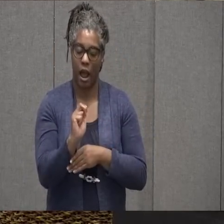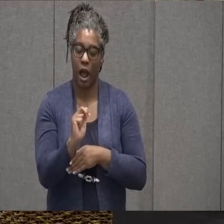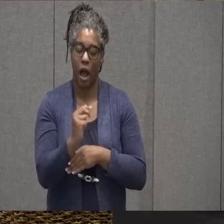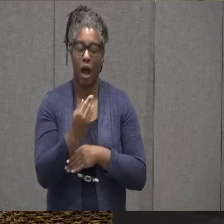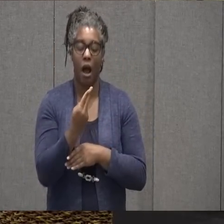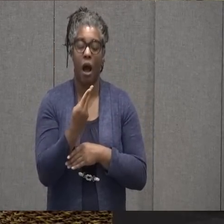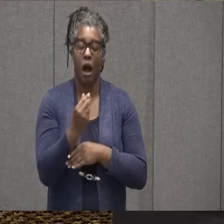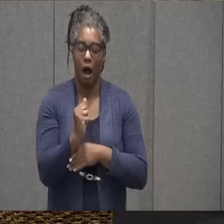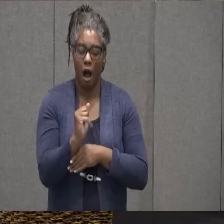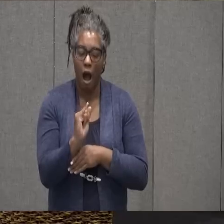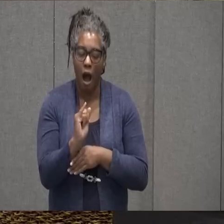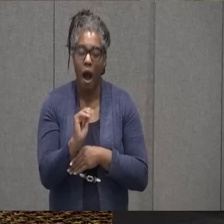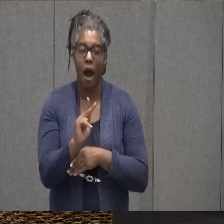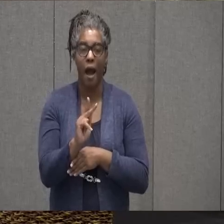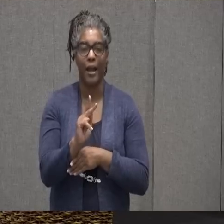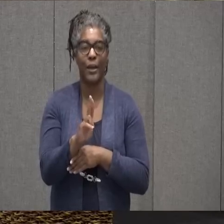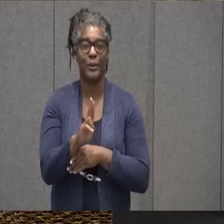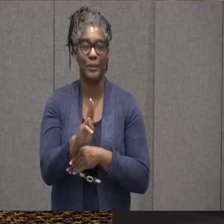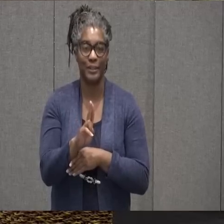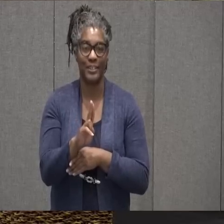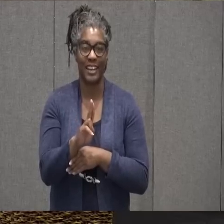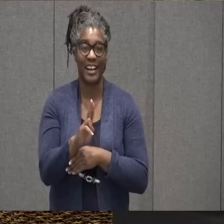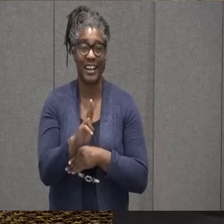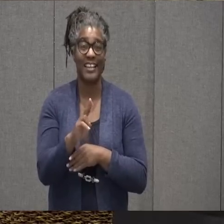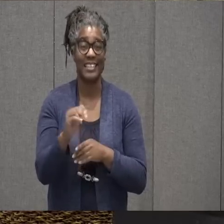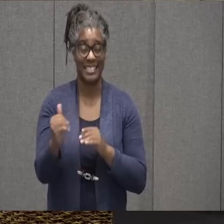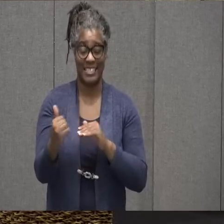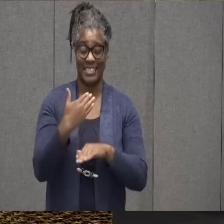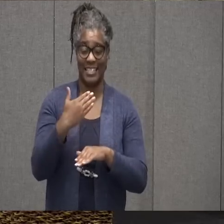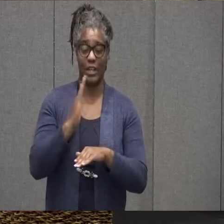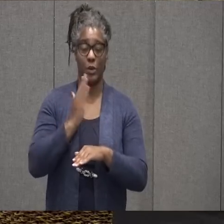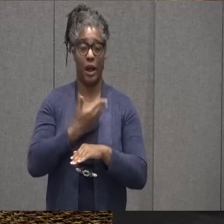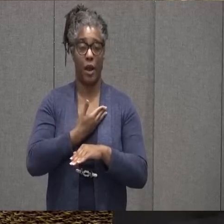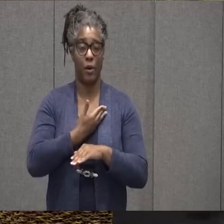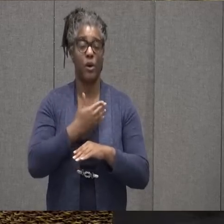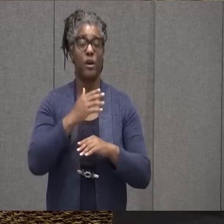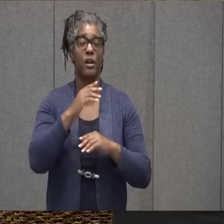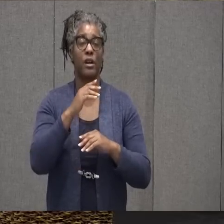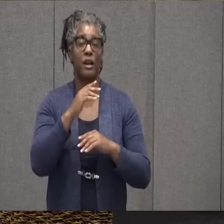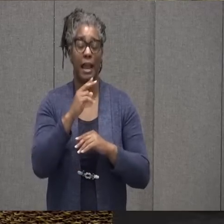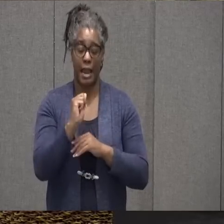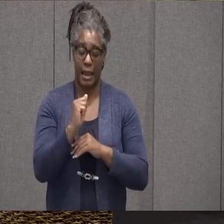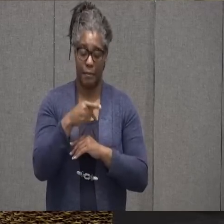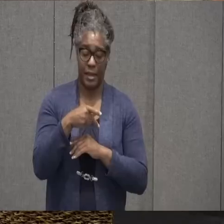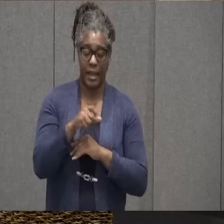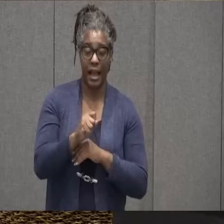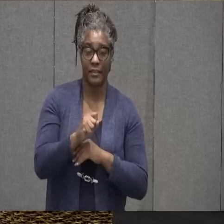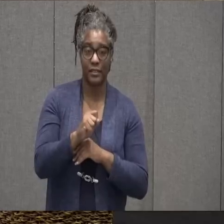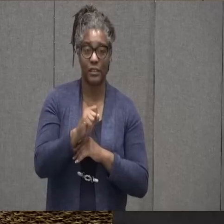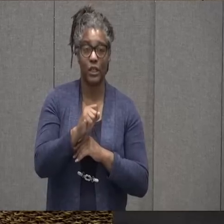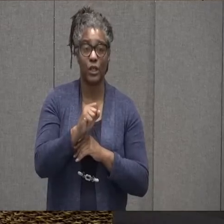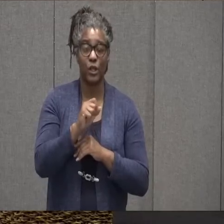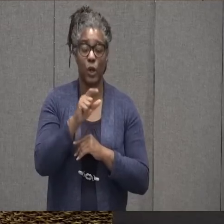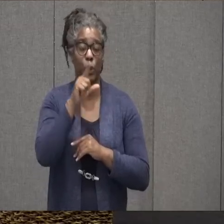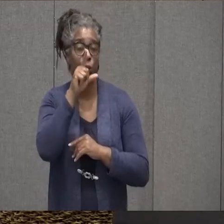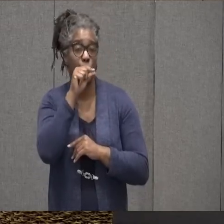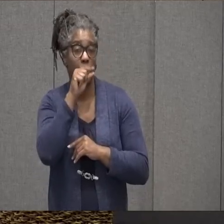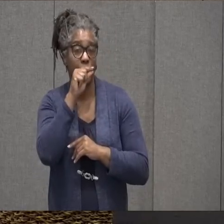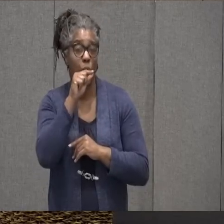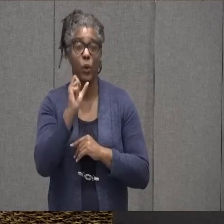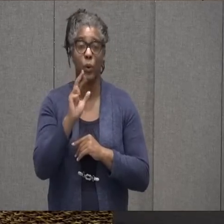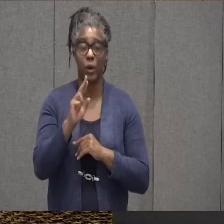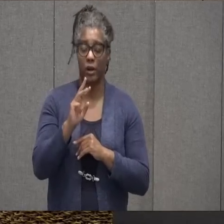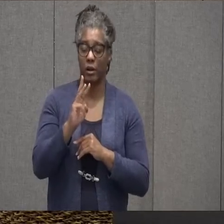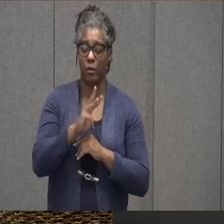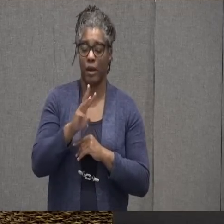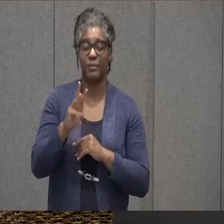to our APS at Home Twitter page or website if you allow us to use it. And that way we can show others that you've